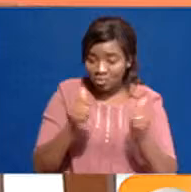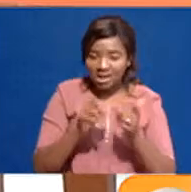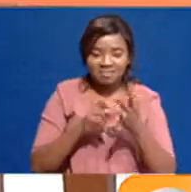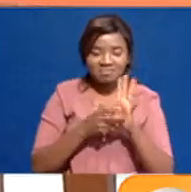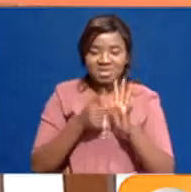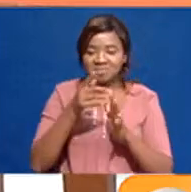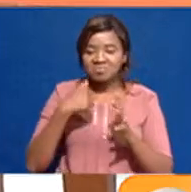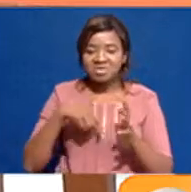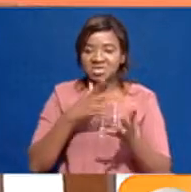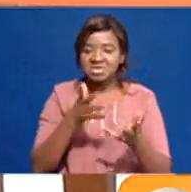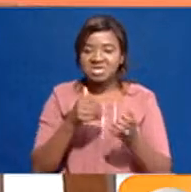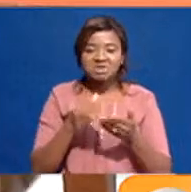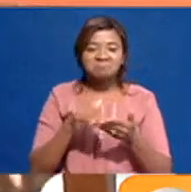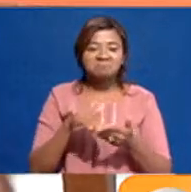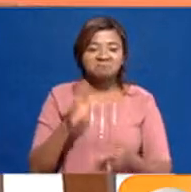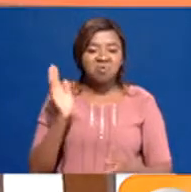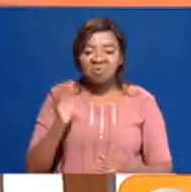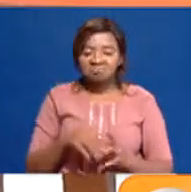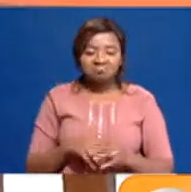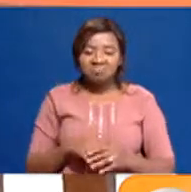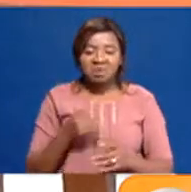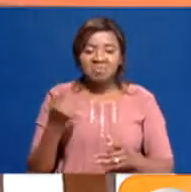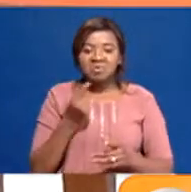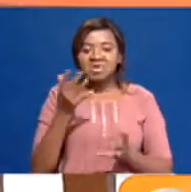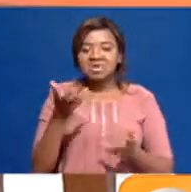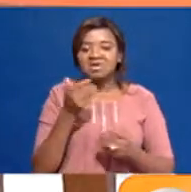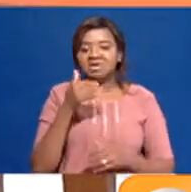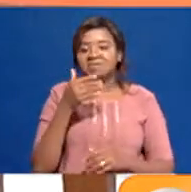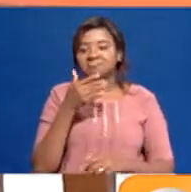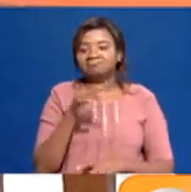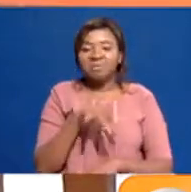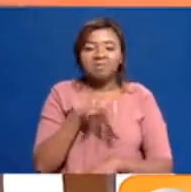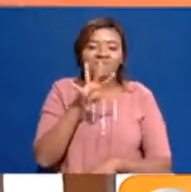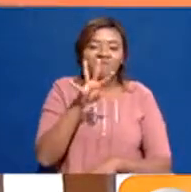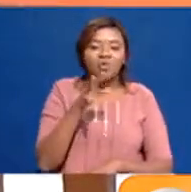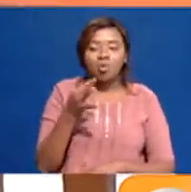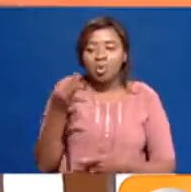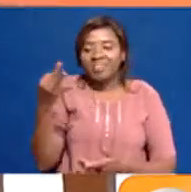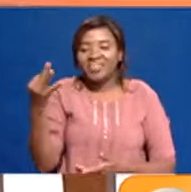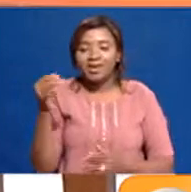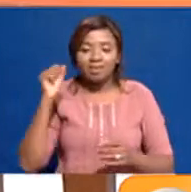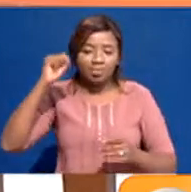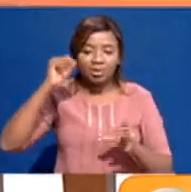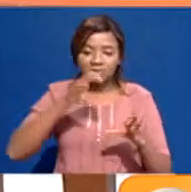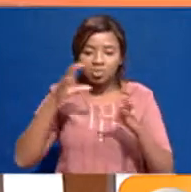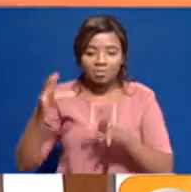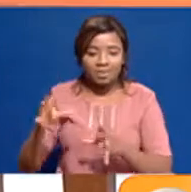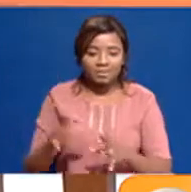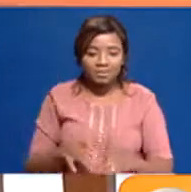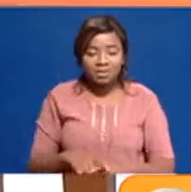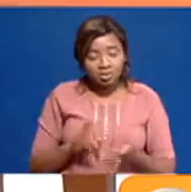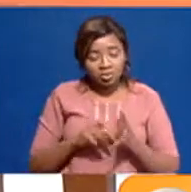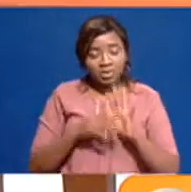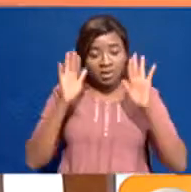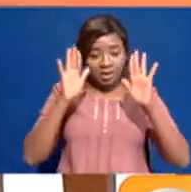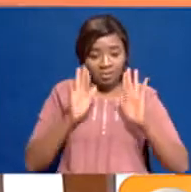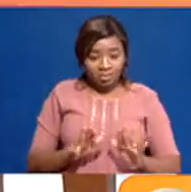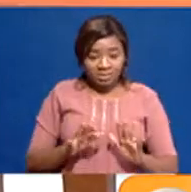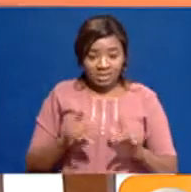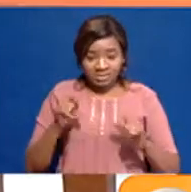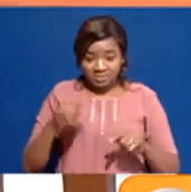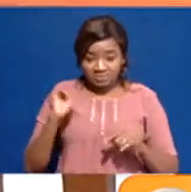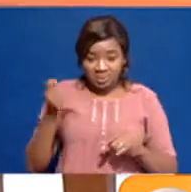four. Best, I would say three. It will be so important for Kenya that the larger